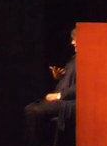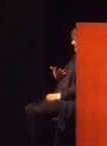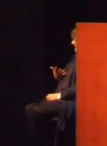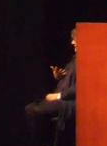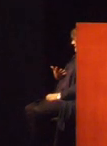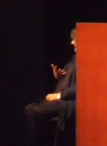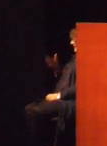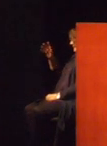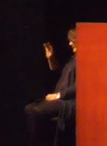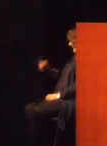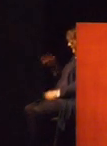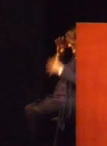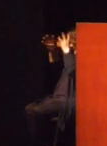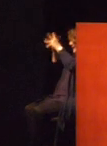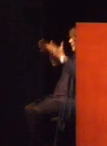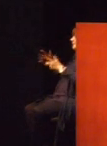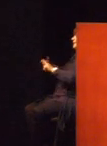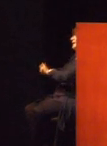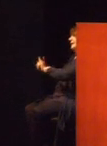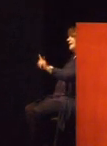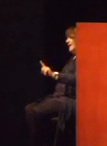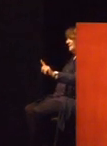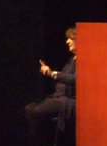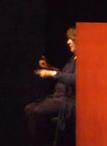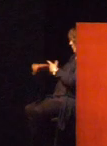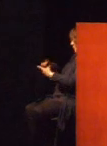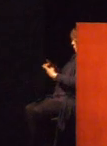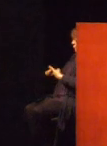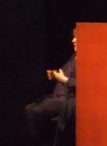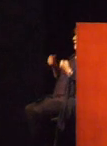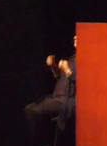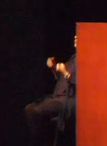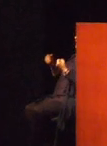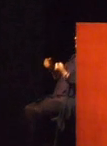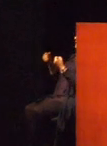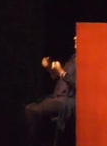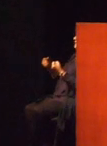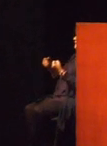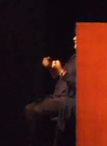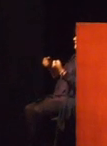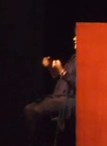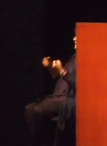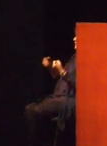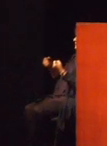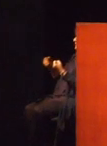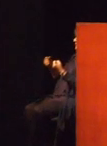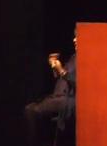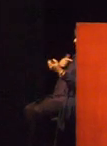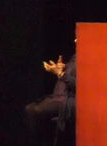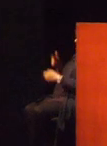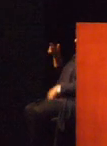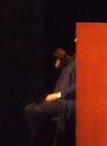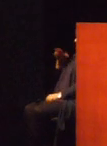made up thing. And yet, when I drive down the street and I go speeding past a